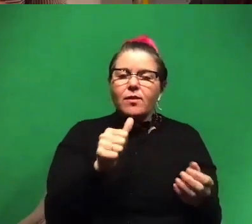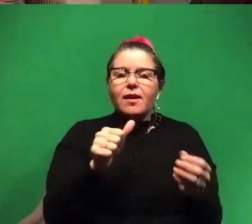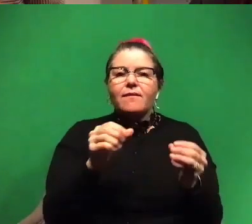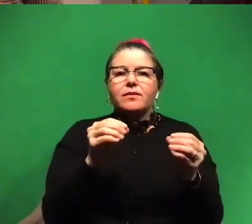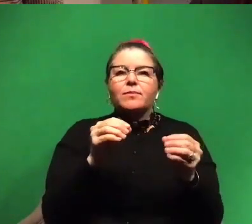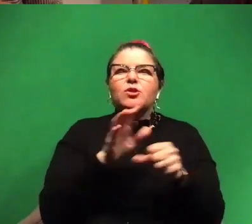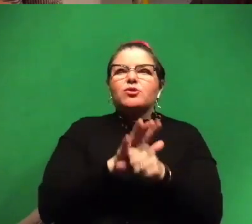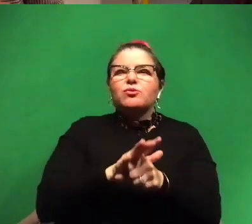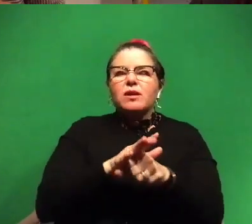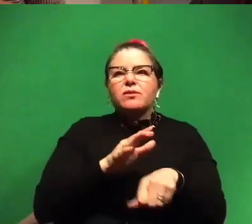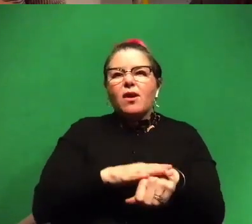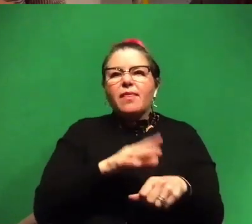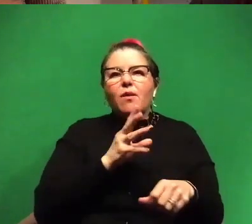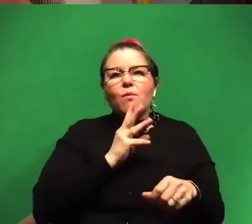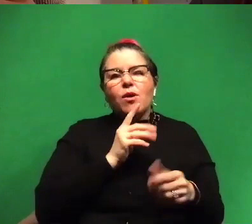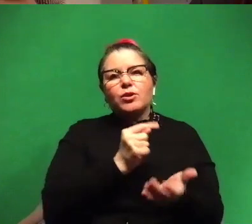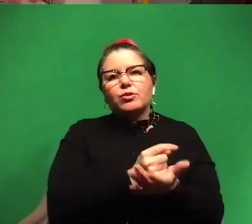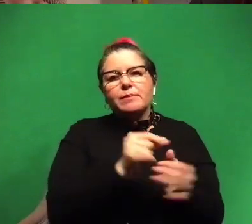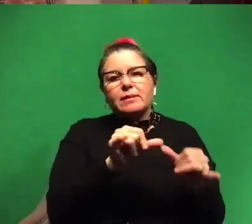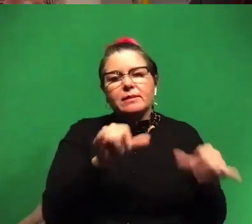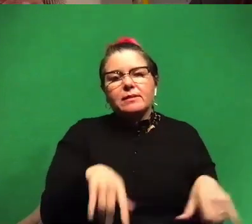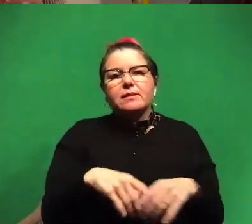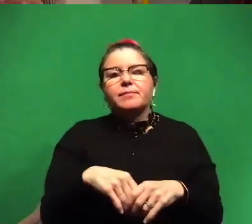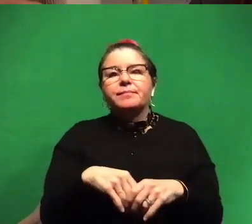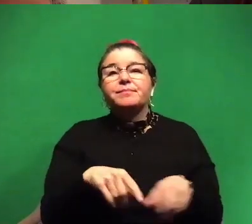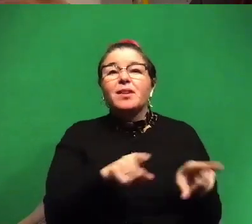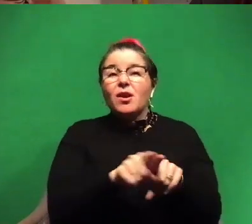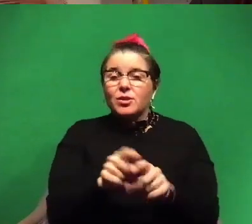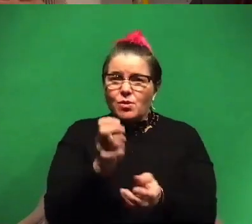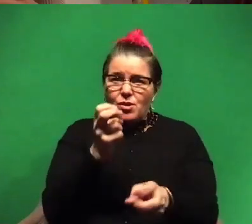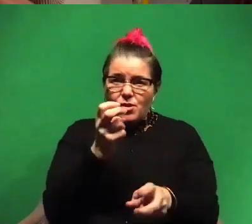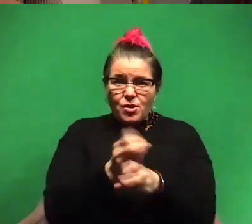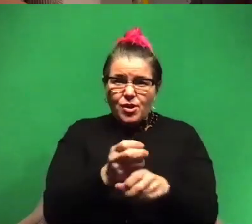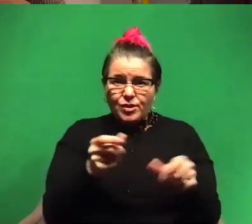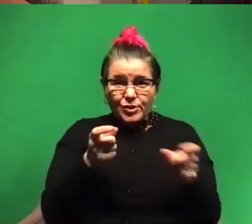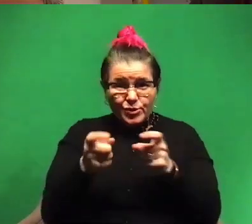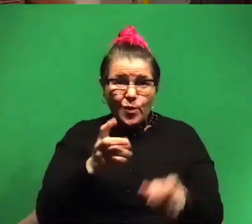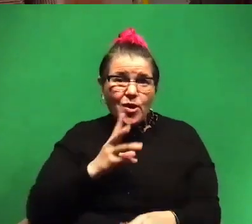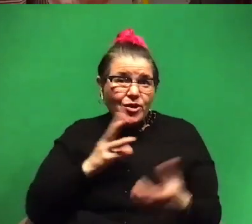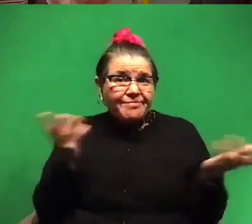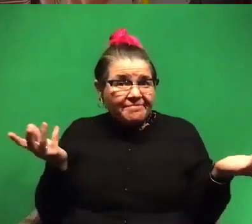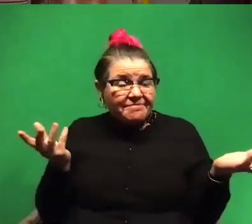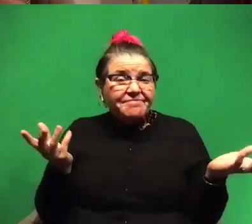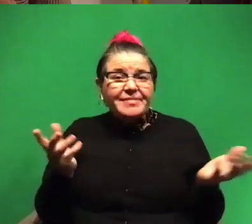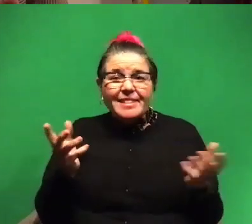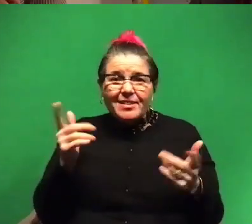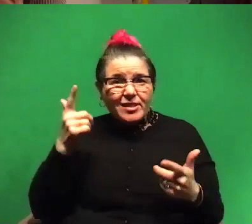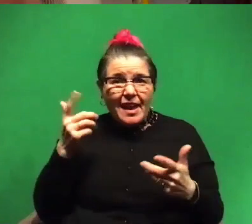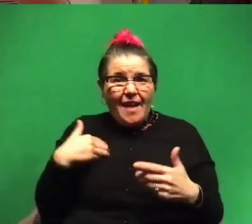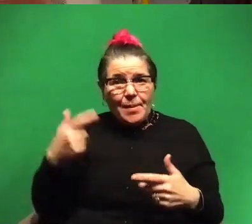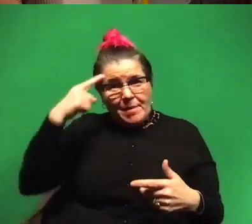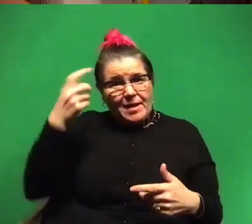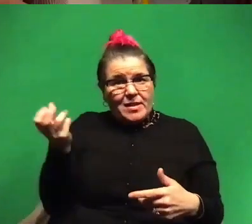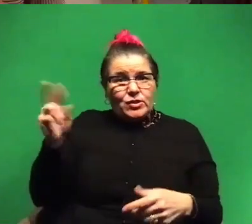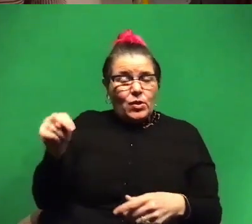water treatment system. It's also really hard to control water. It does what it wants, right? And